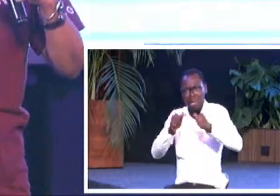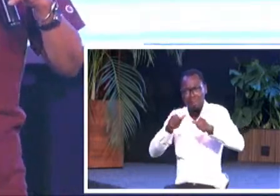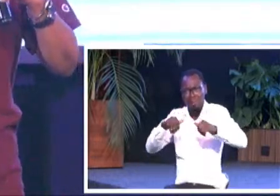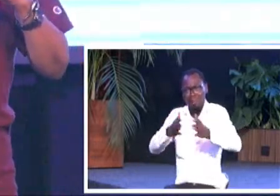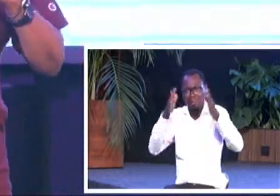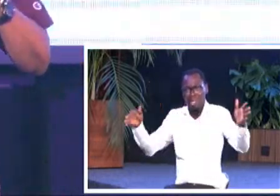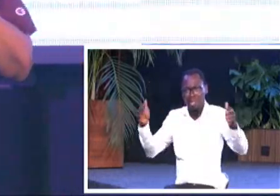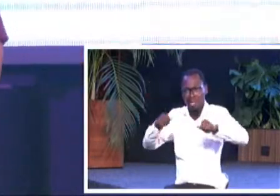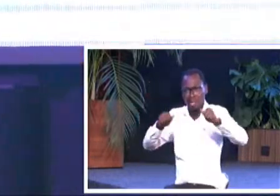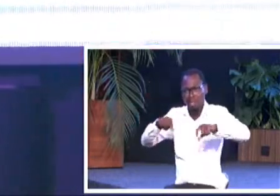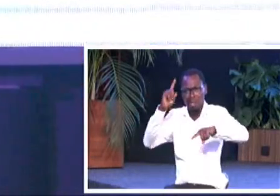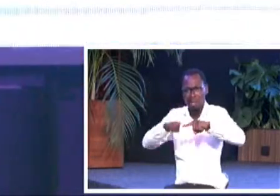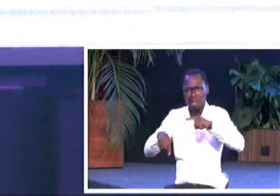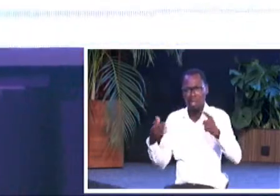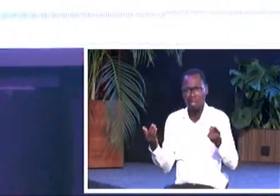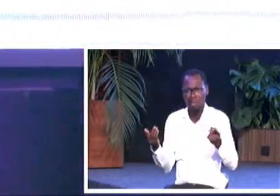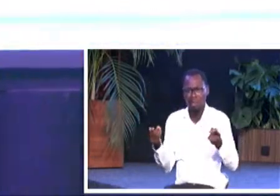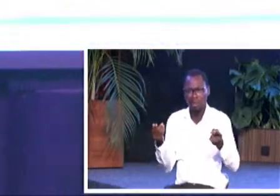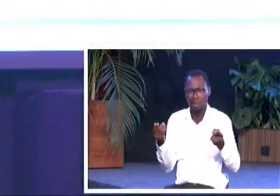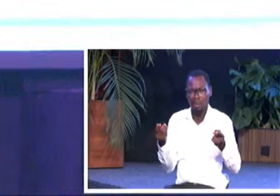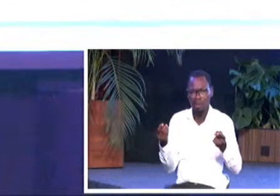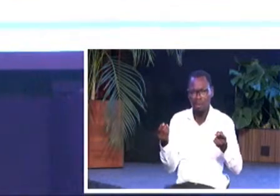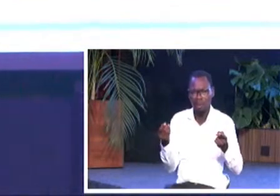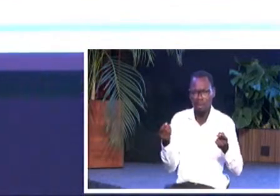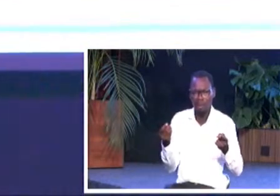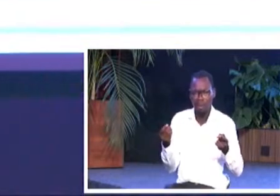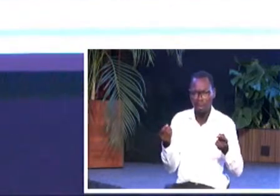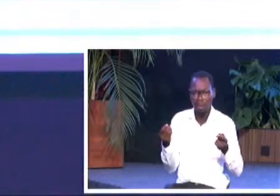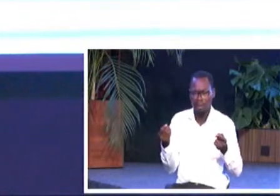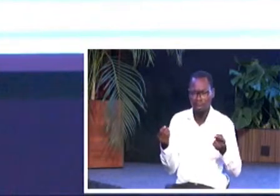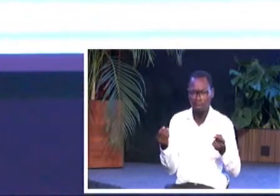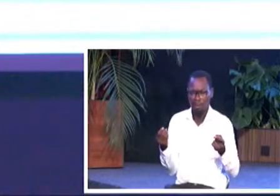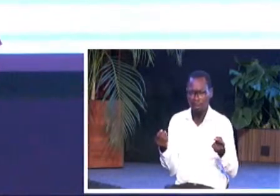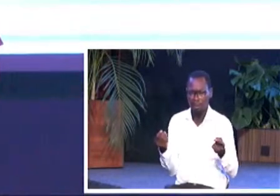look at the gap. It's too wide.